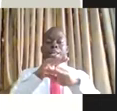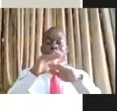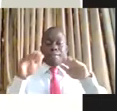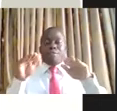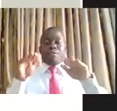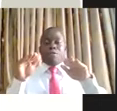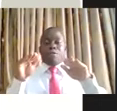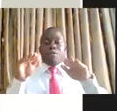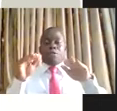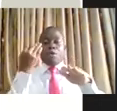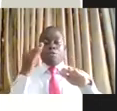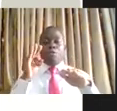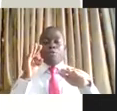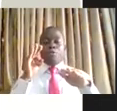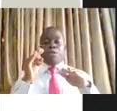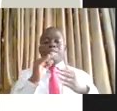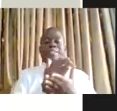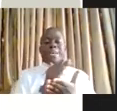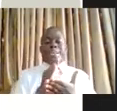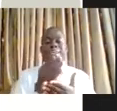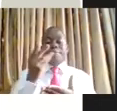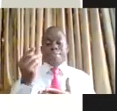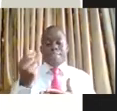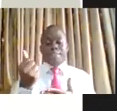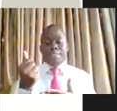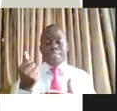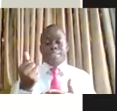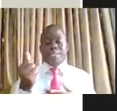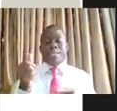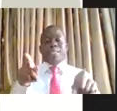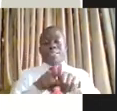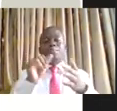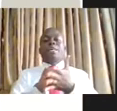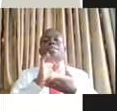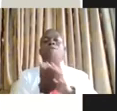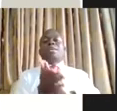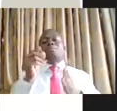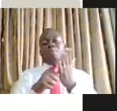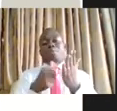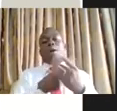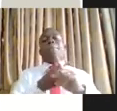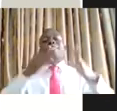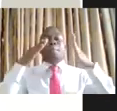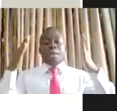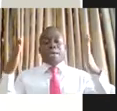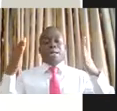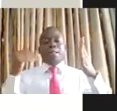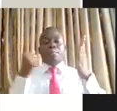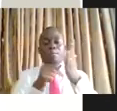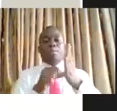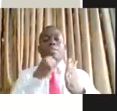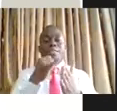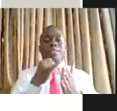other levels to share in the funds, and this will be a problem. But the bigger problem is the fact